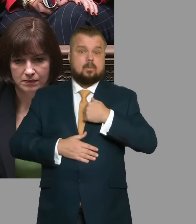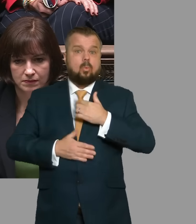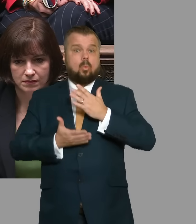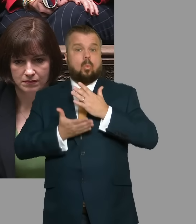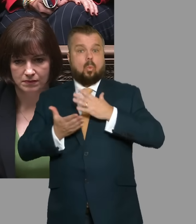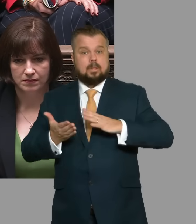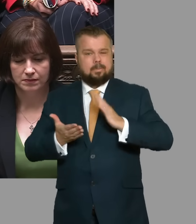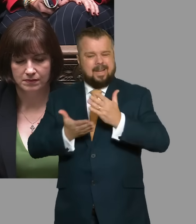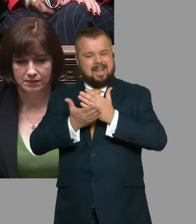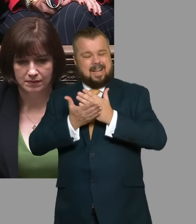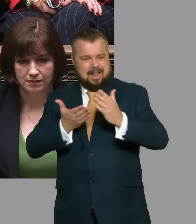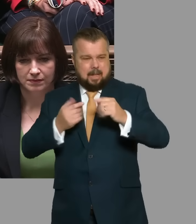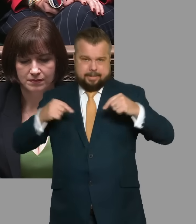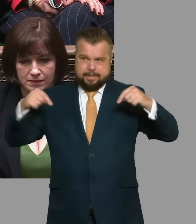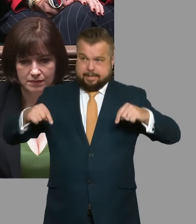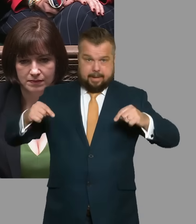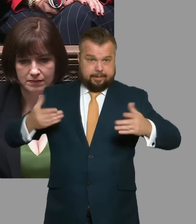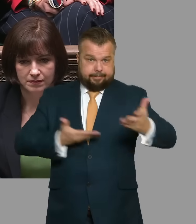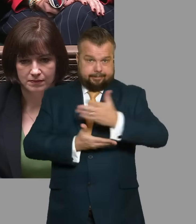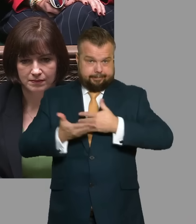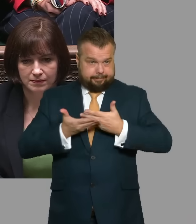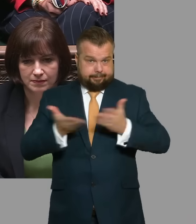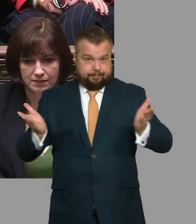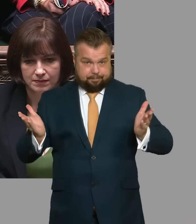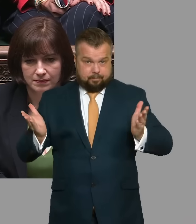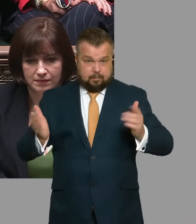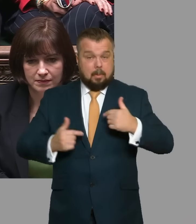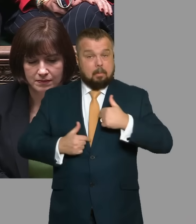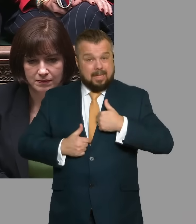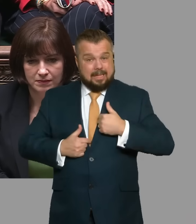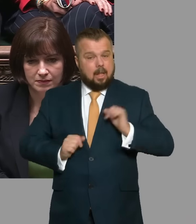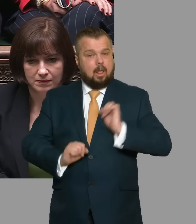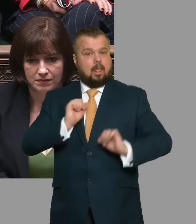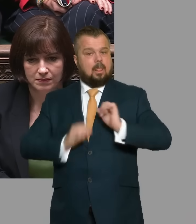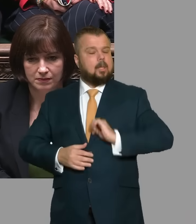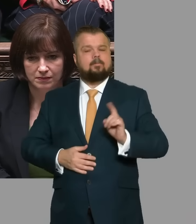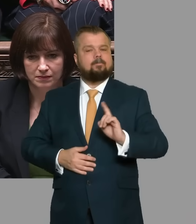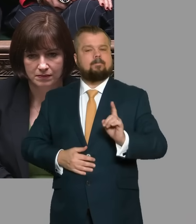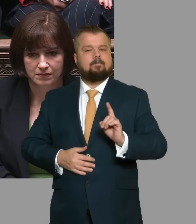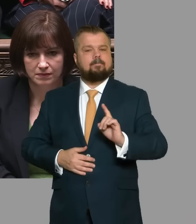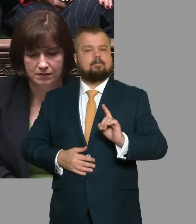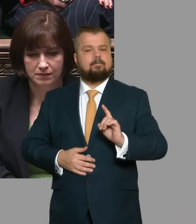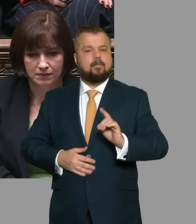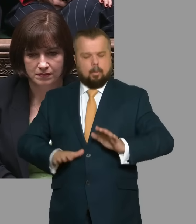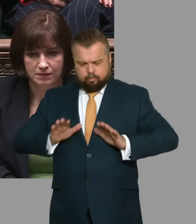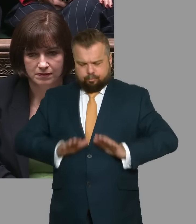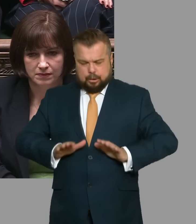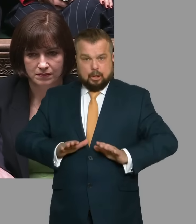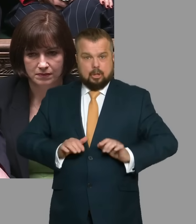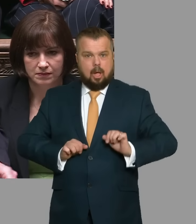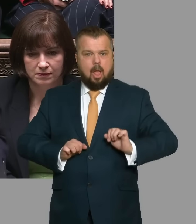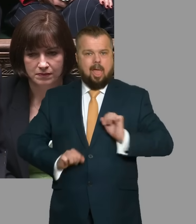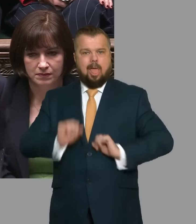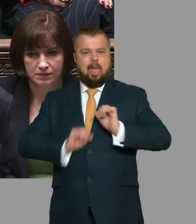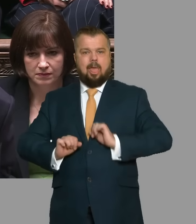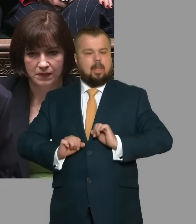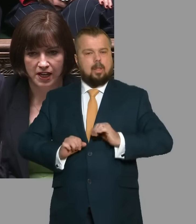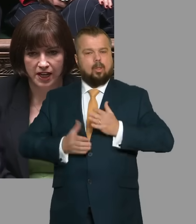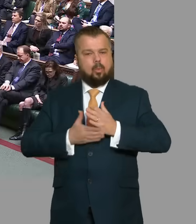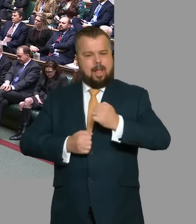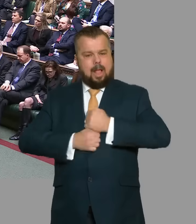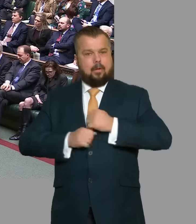principles and values about the future of Greenland under threats of tariffs. And that is my clear